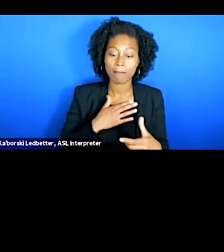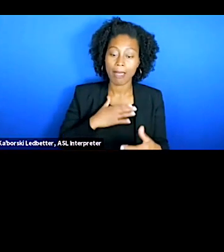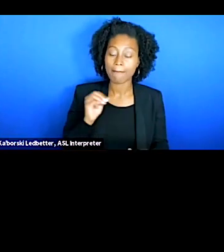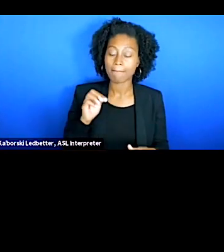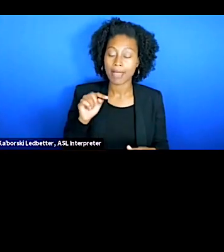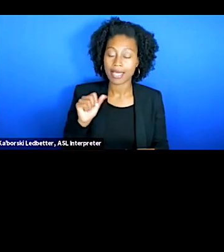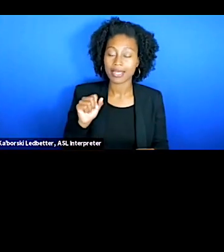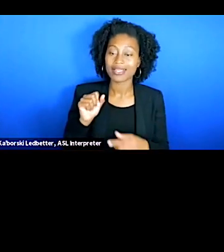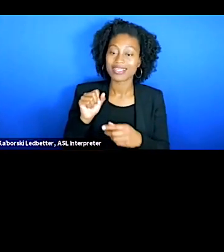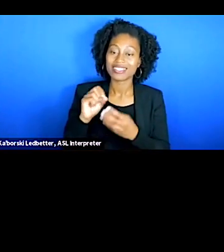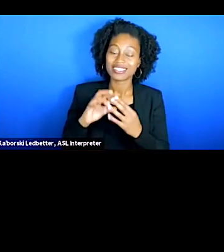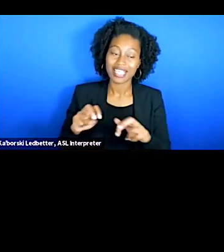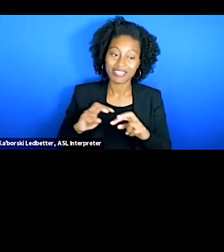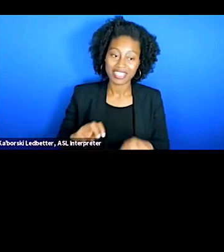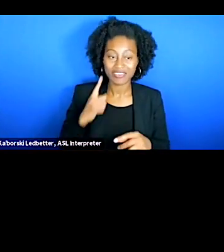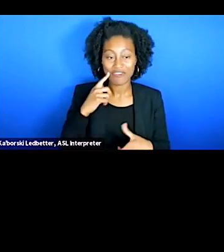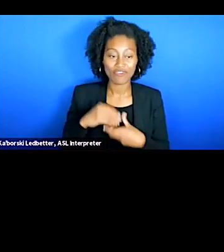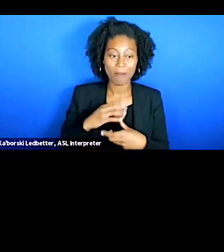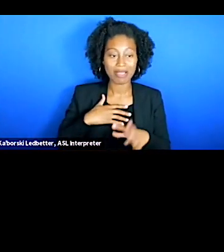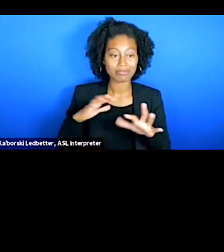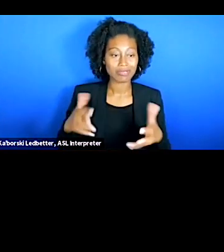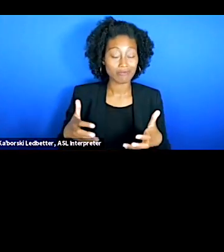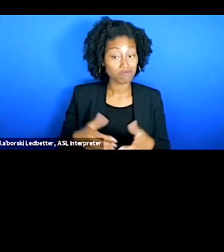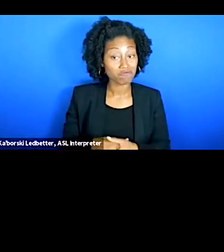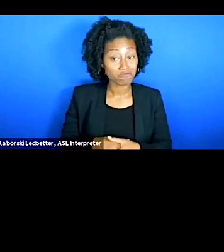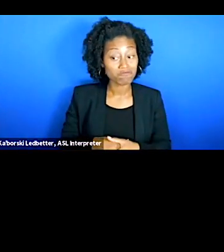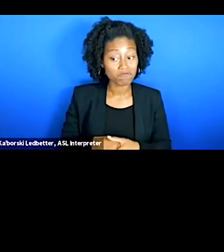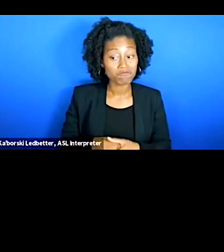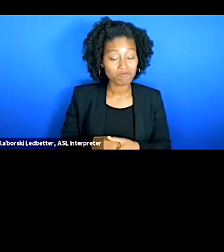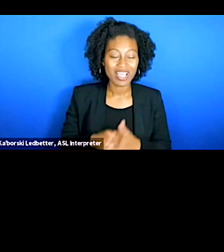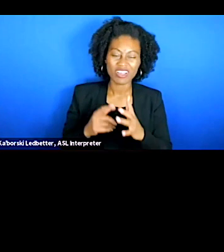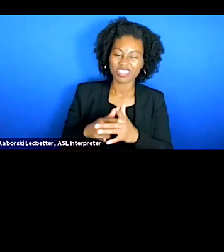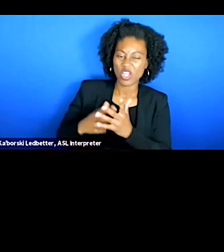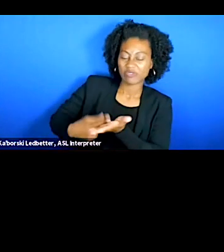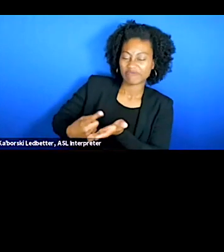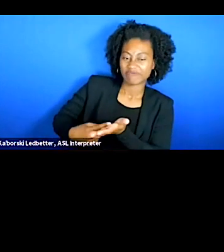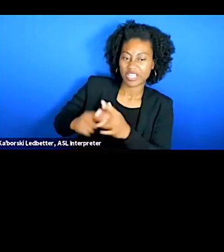as part of the set. I will talk more about the start set in a few minutes.